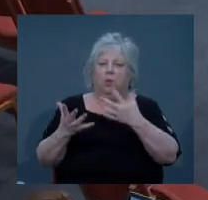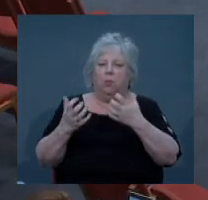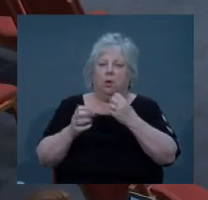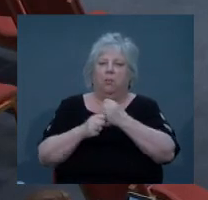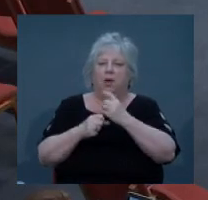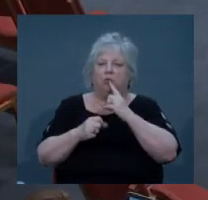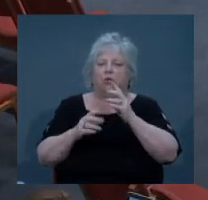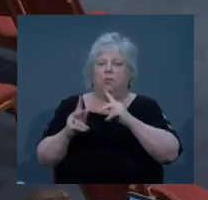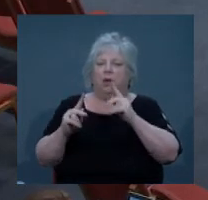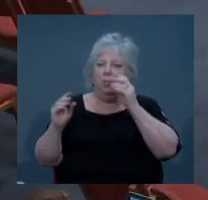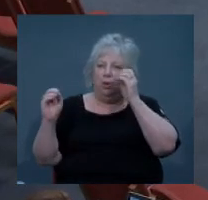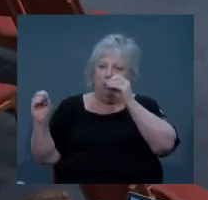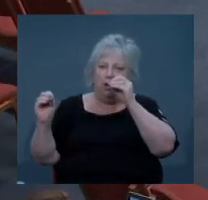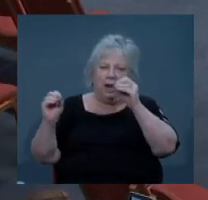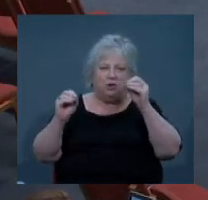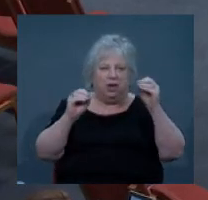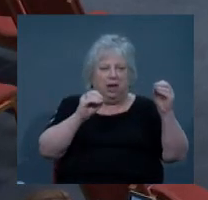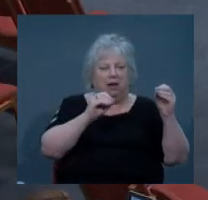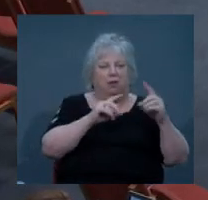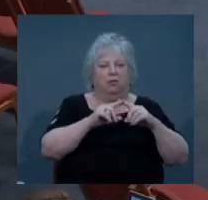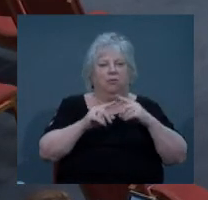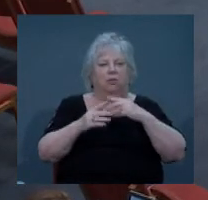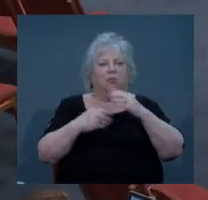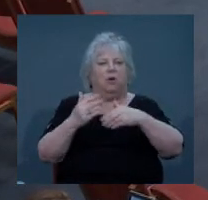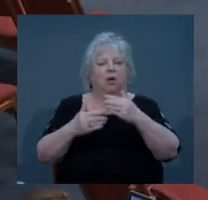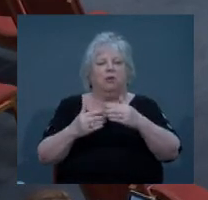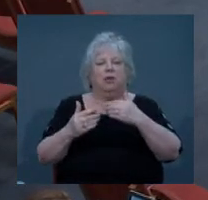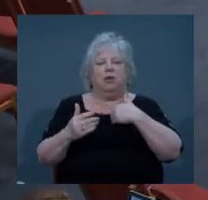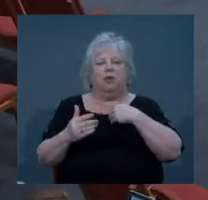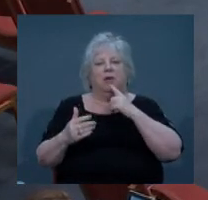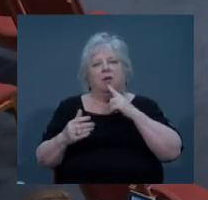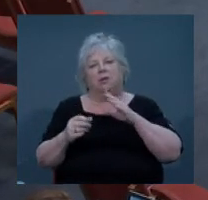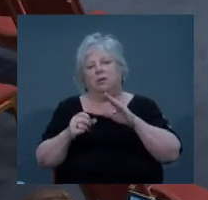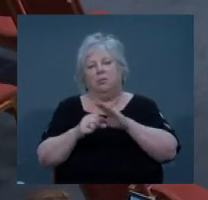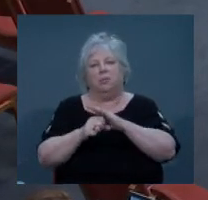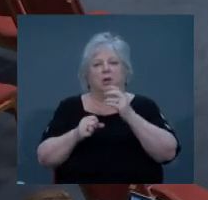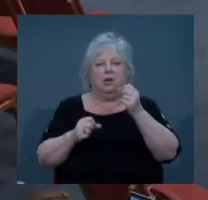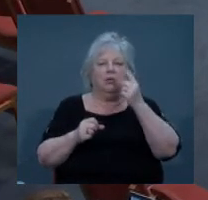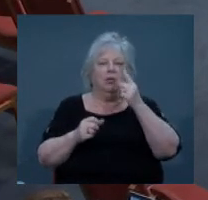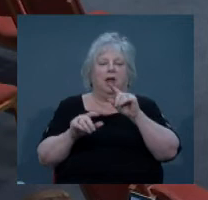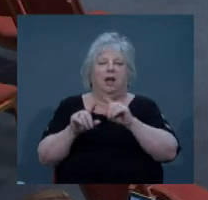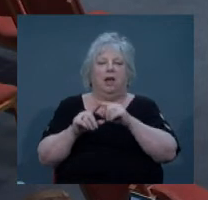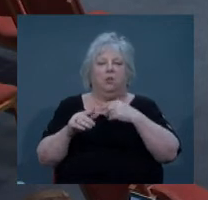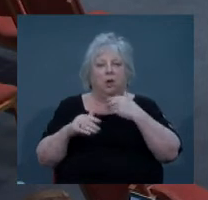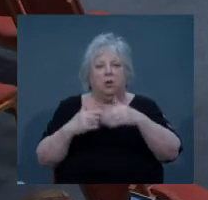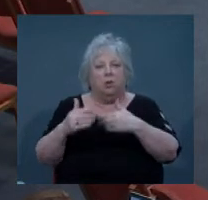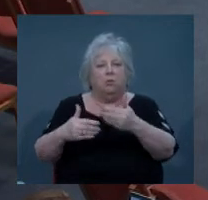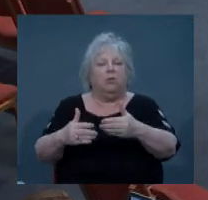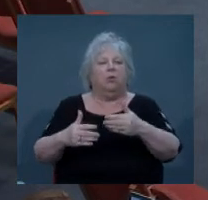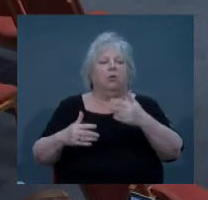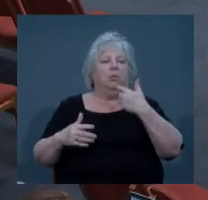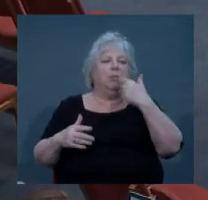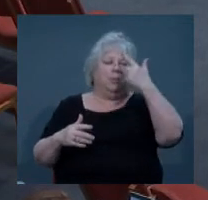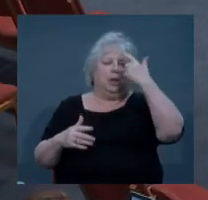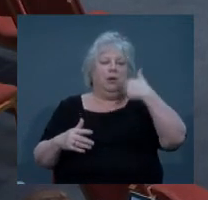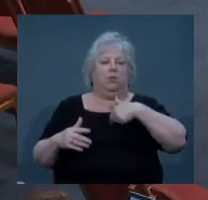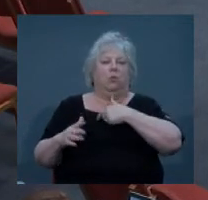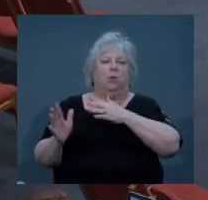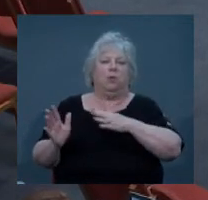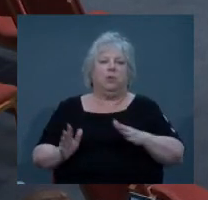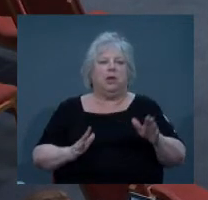everyone's educated about the budget process, has a thorough understanding as we move through, because we plan at